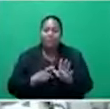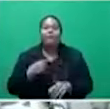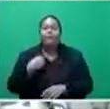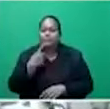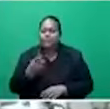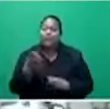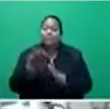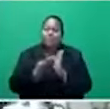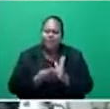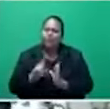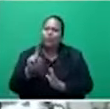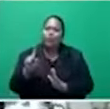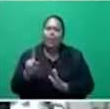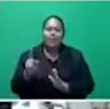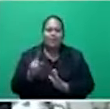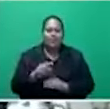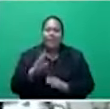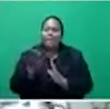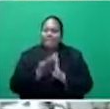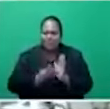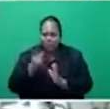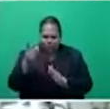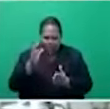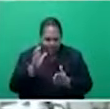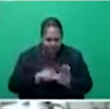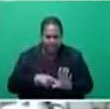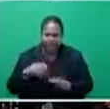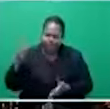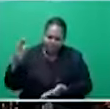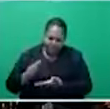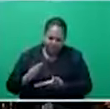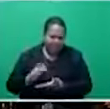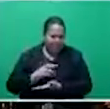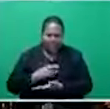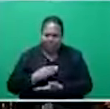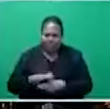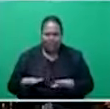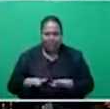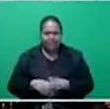give him a yellow card? He's telling a lot of fibs. Please, honestly.